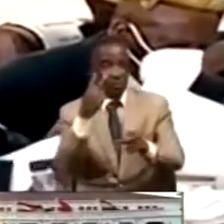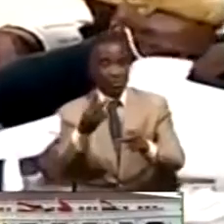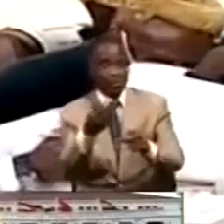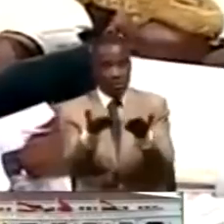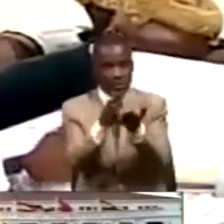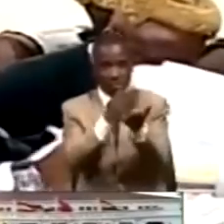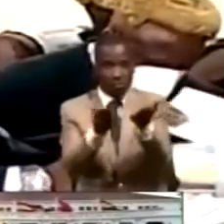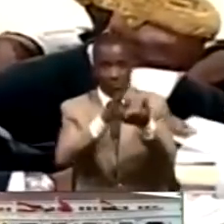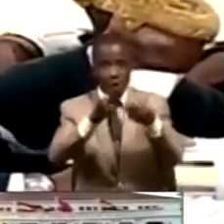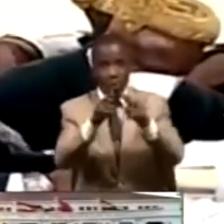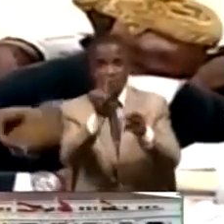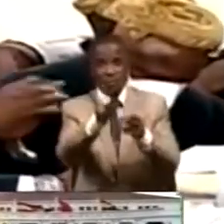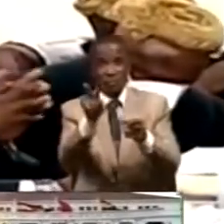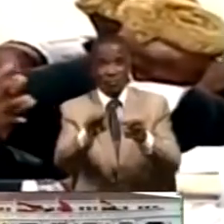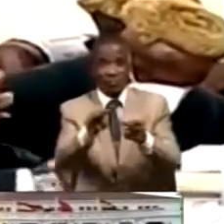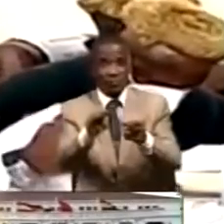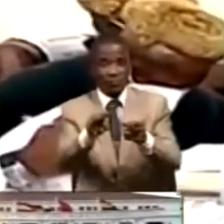Paragraph 22. Yes.